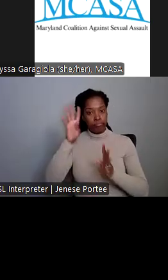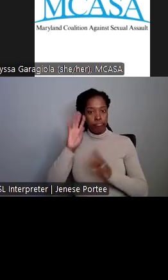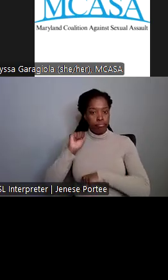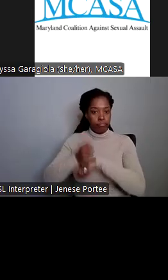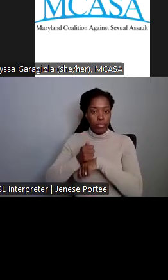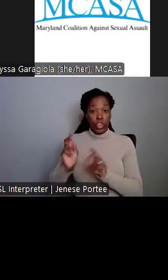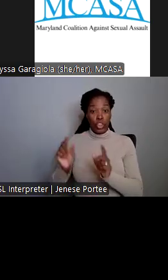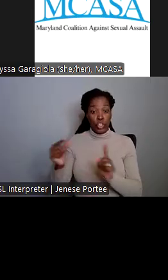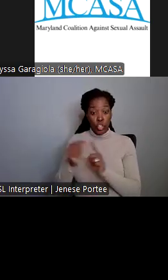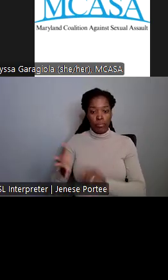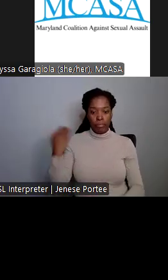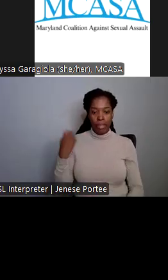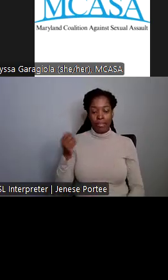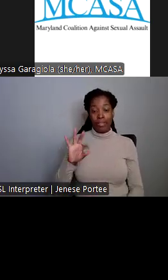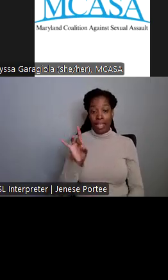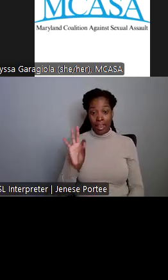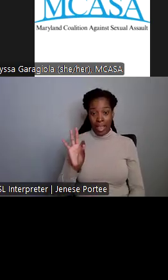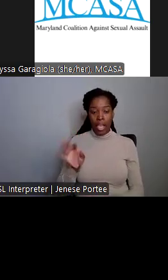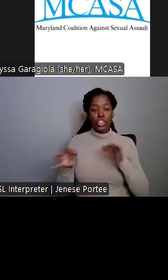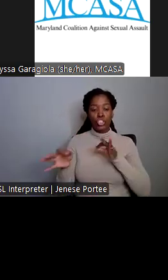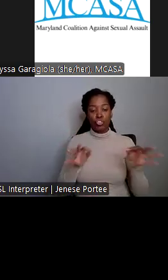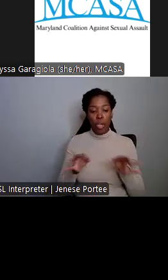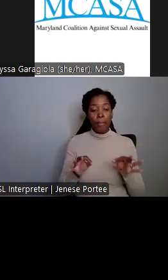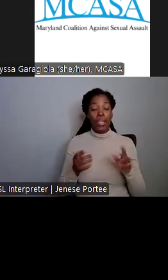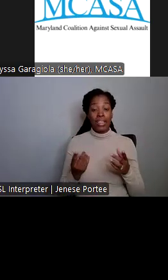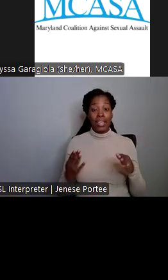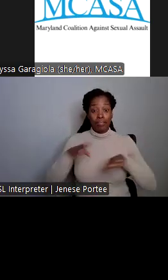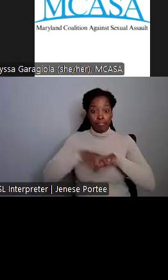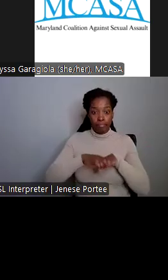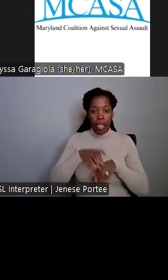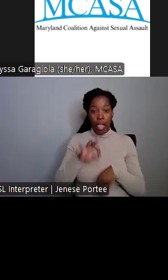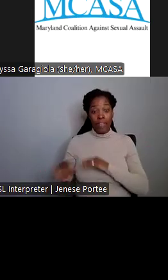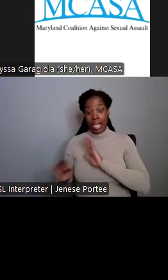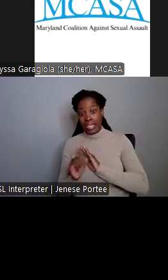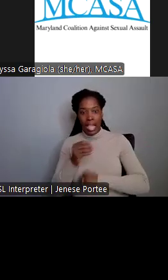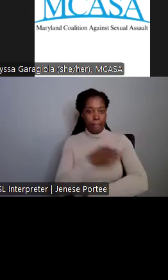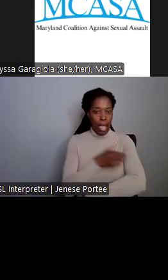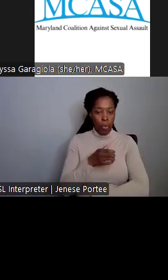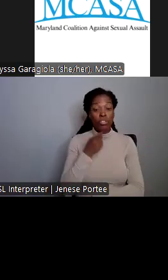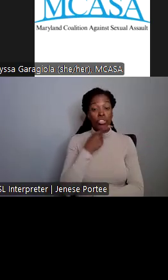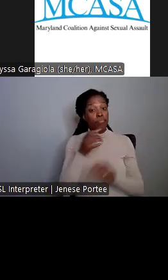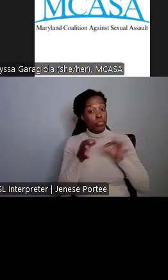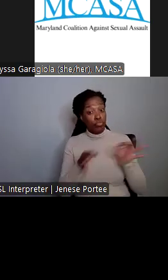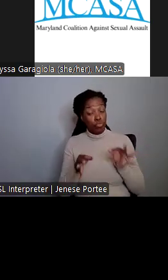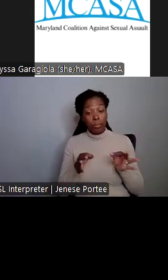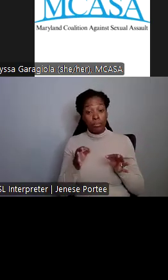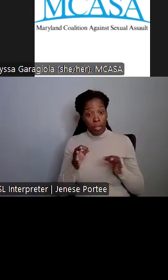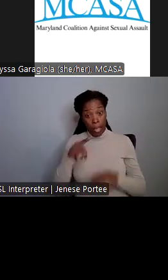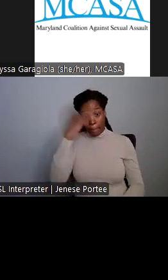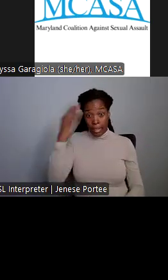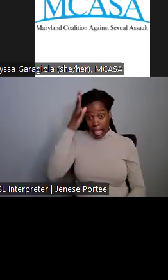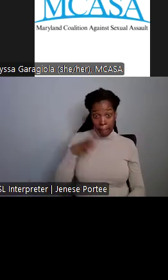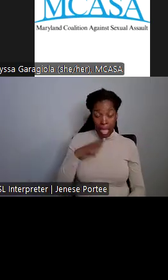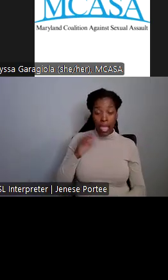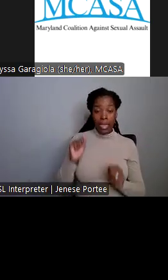power. She discussed how a Black man can experience discrimination because he is Black, and a white woman